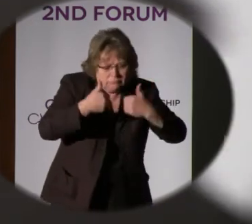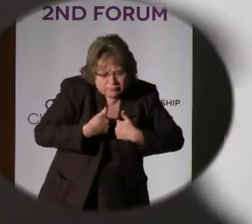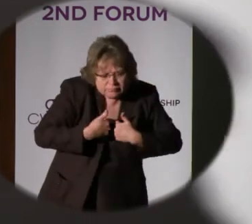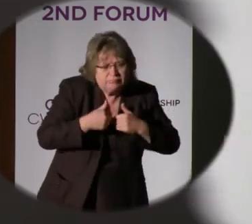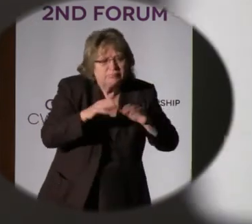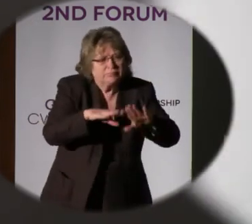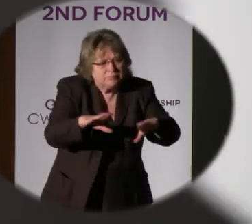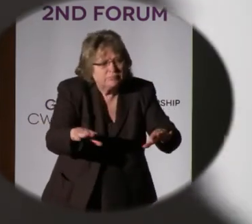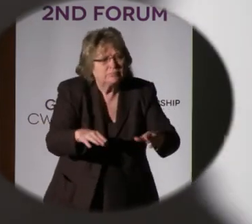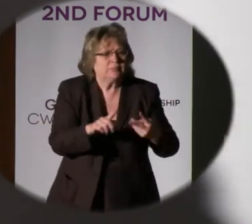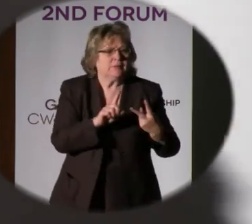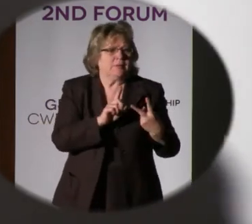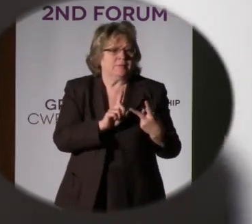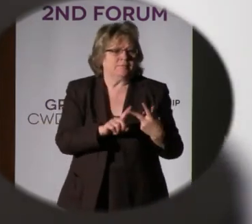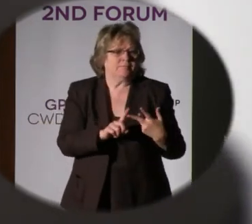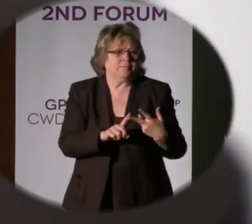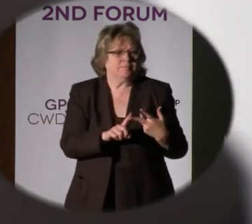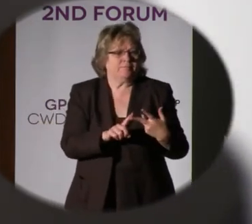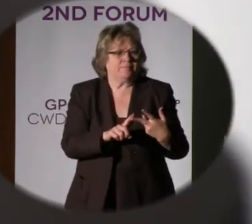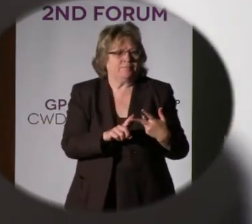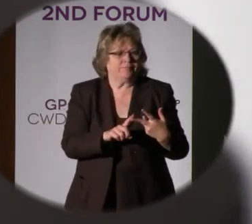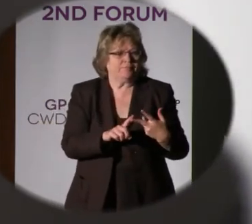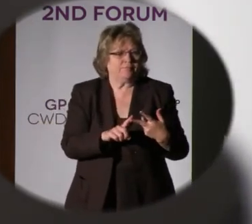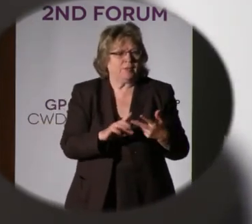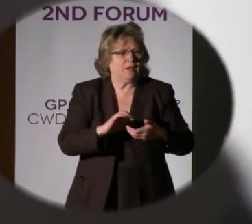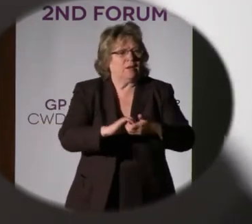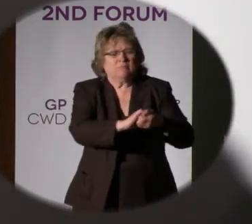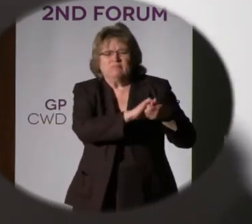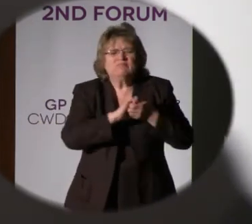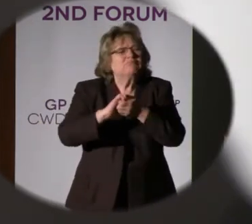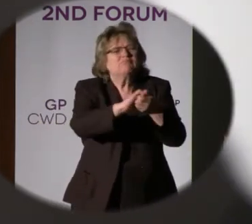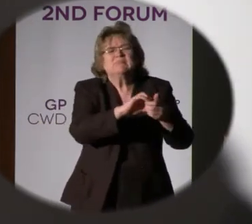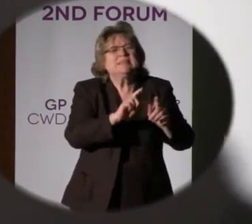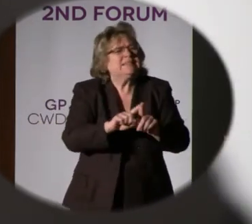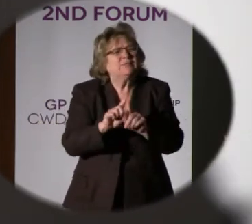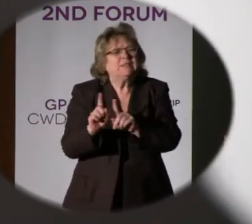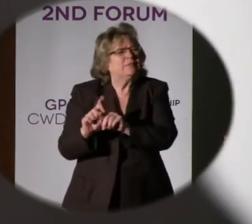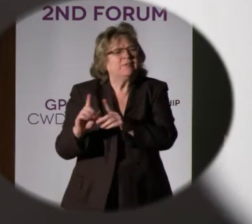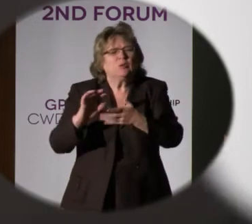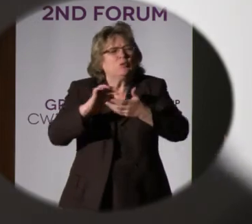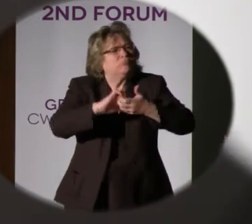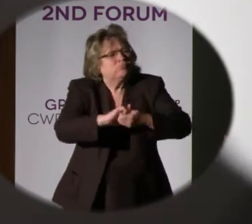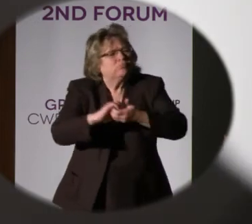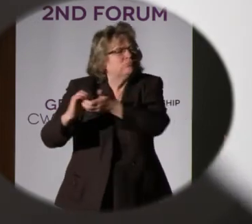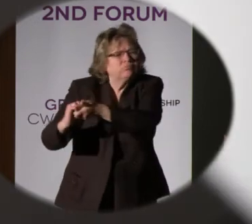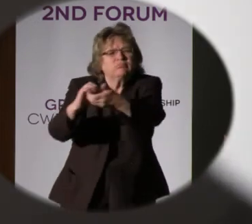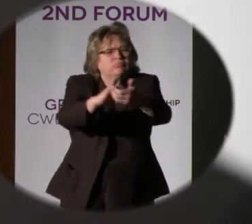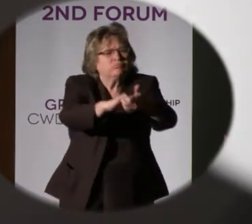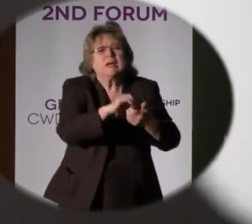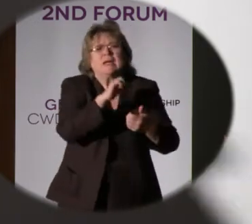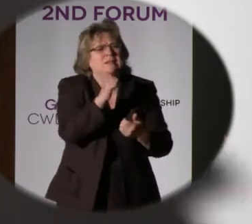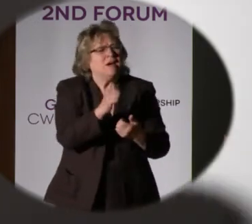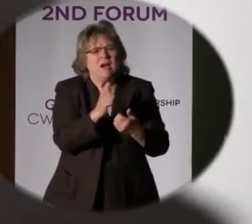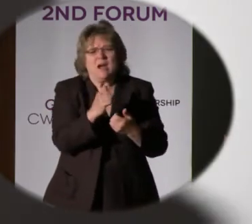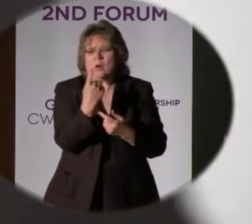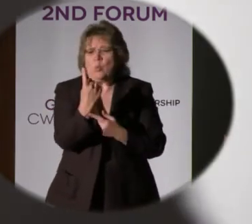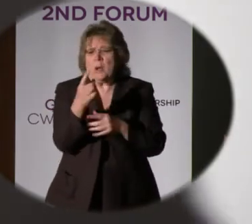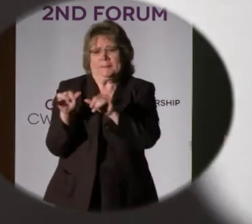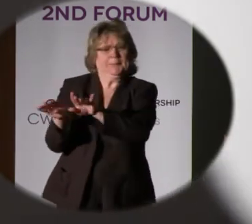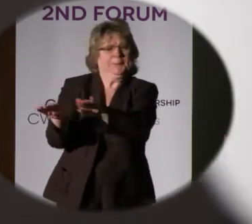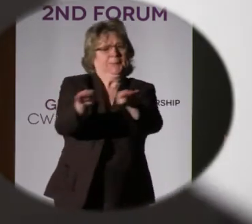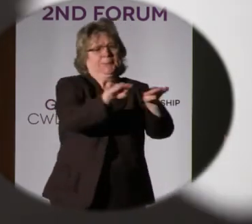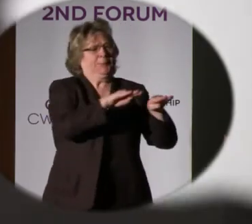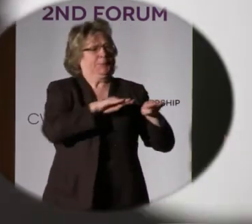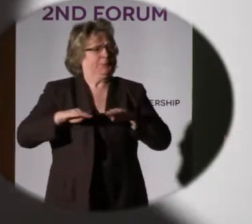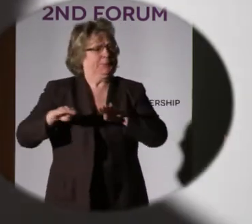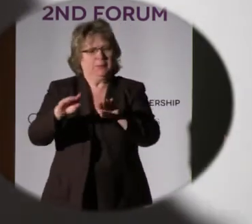Toure Africa, Life Skill Promoters, VSO, Girl Child Network. So it's a comprehensive group